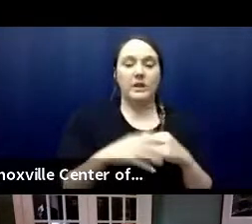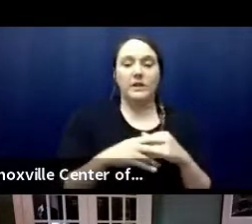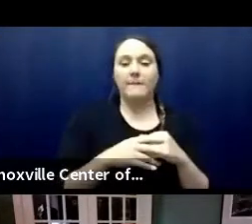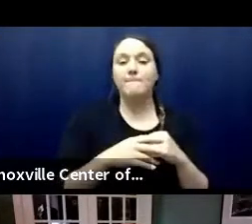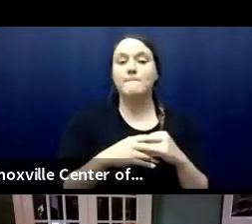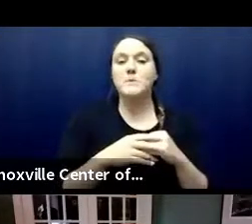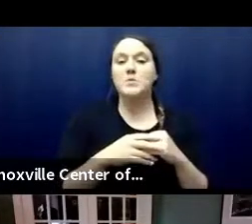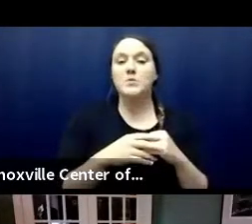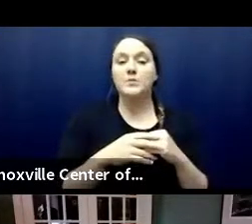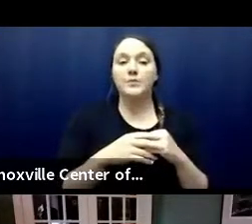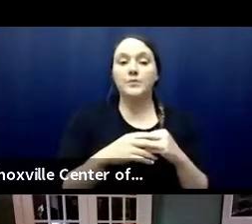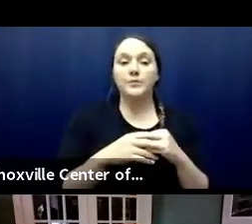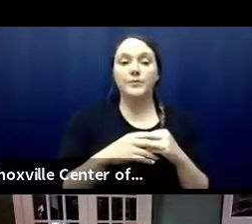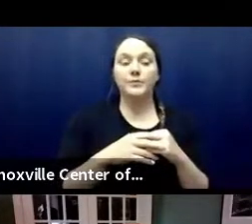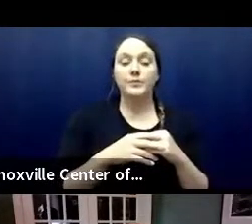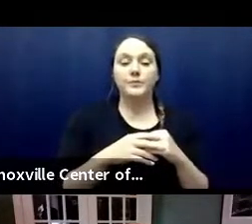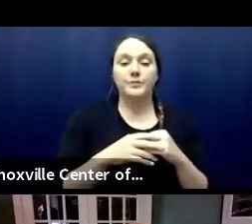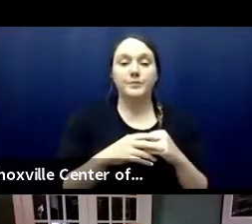Dr. Jacobs.